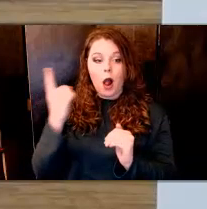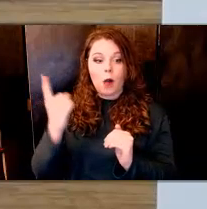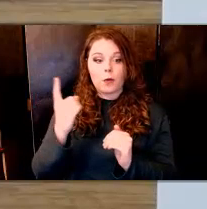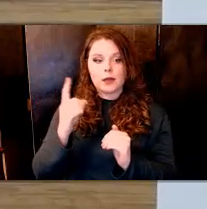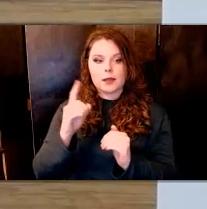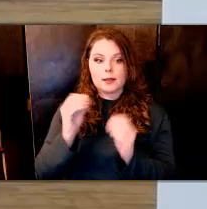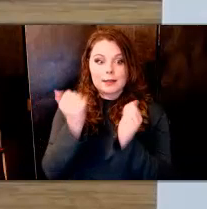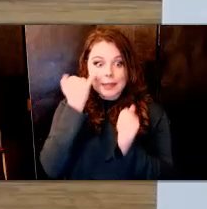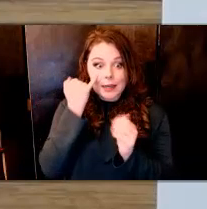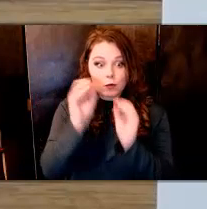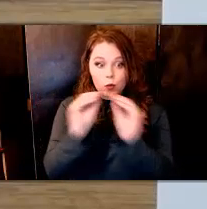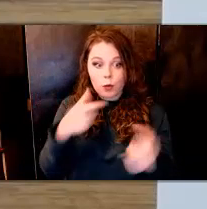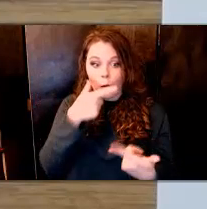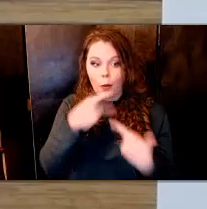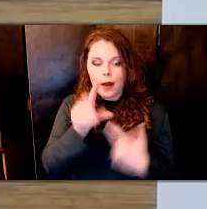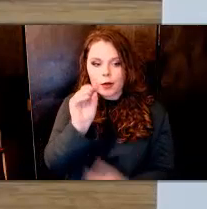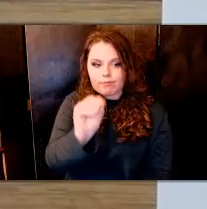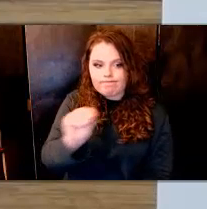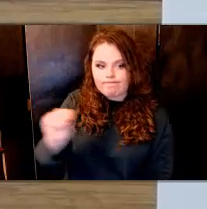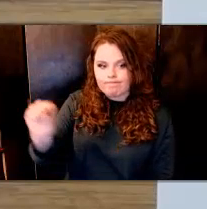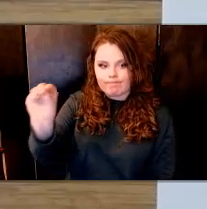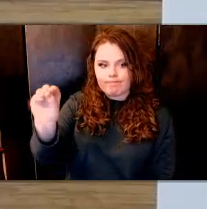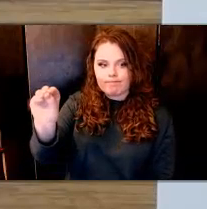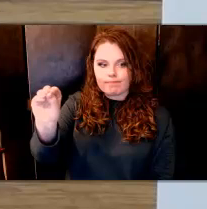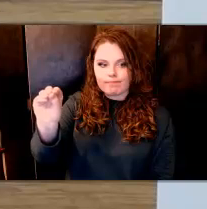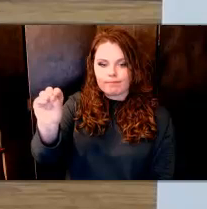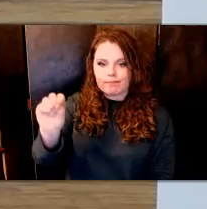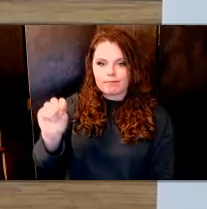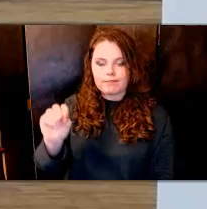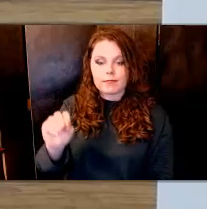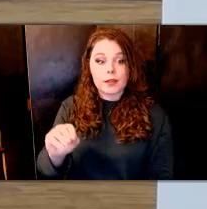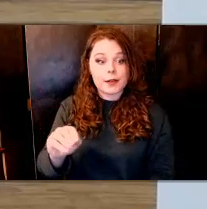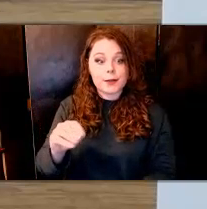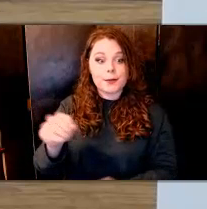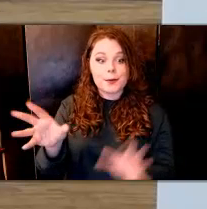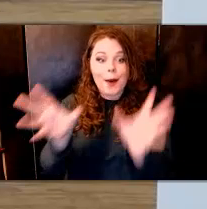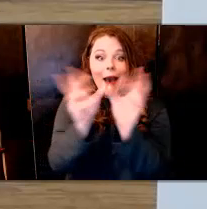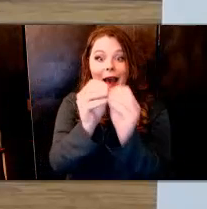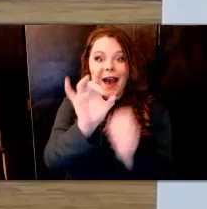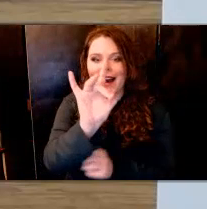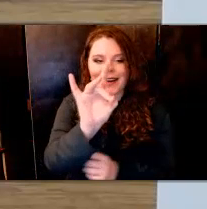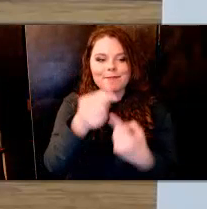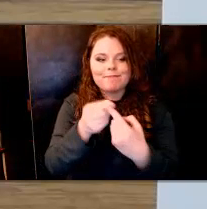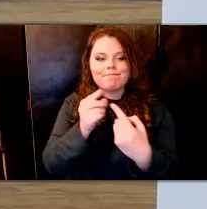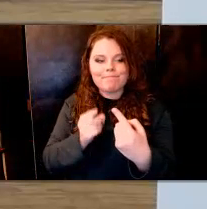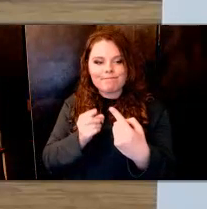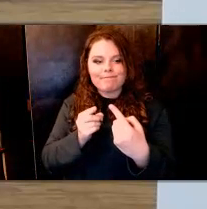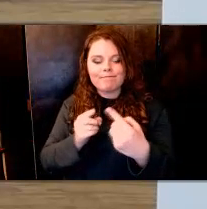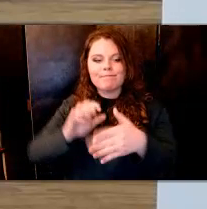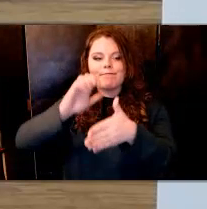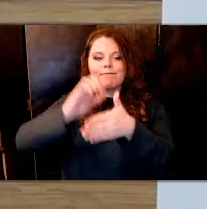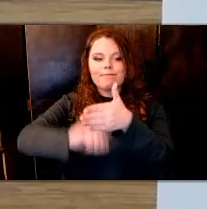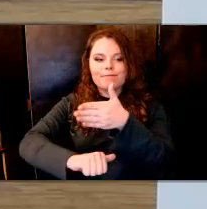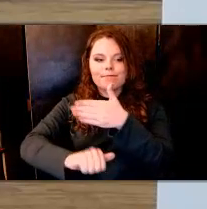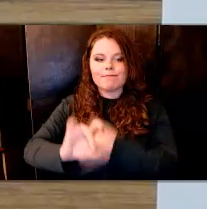we cannot move the 1, but we'll move the 8 instead. Instead of adding 8, the opposite is to subtract